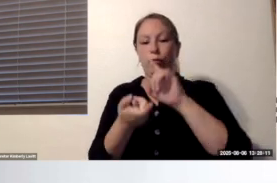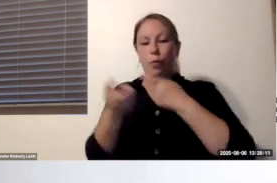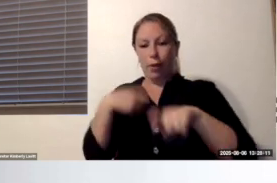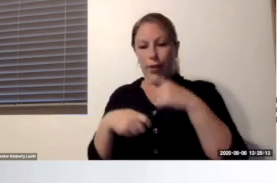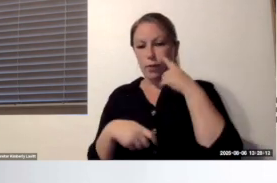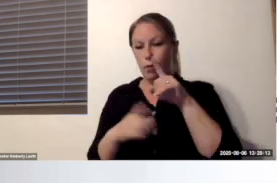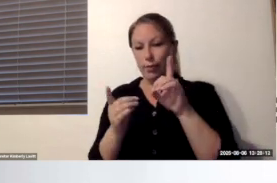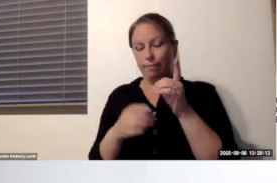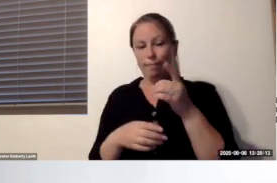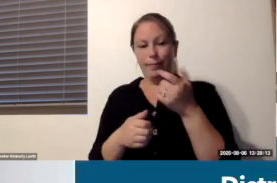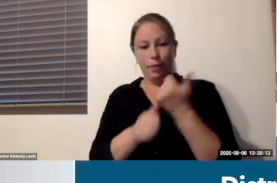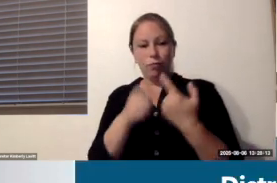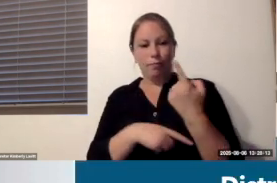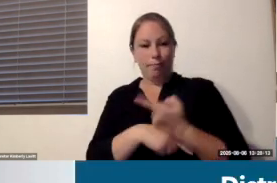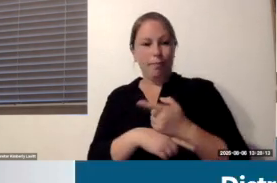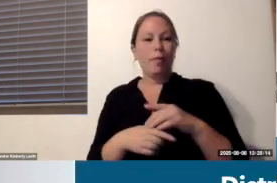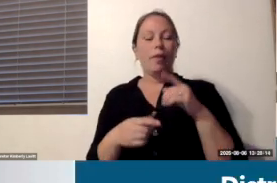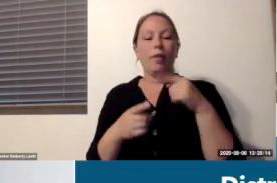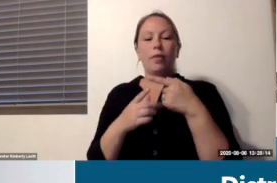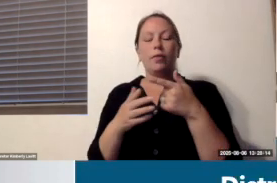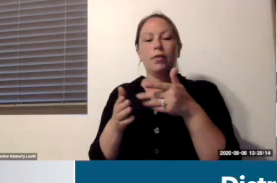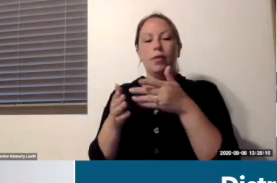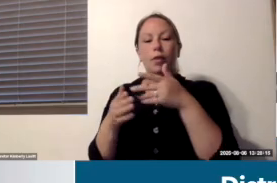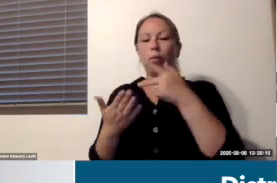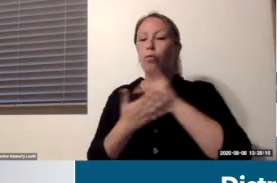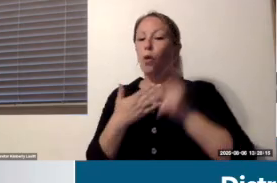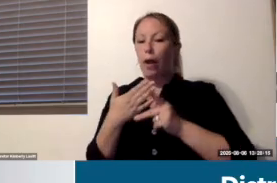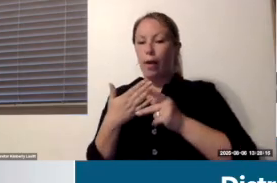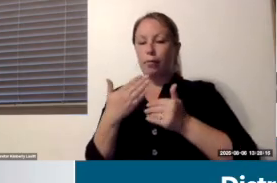This year, staff is focusing on program alignment.